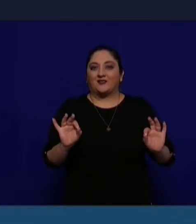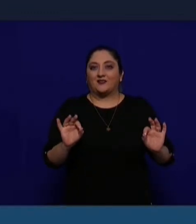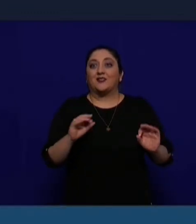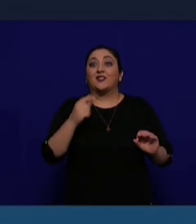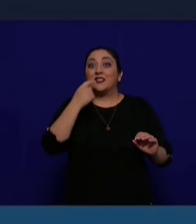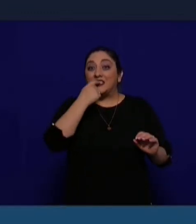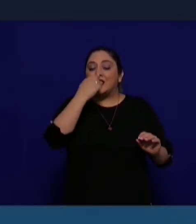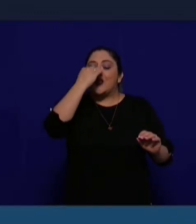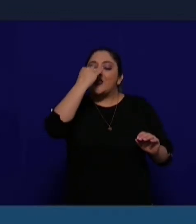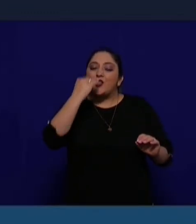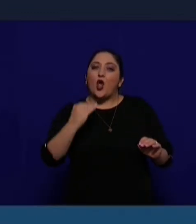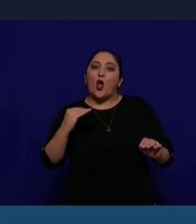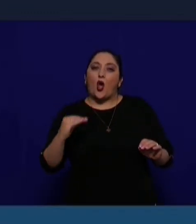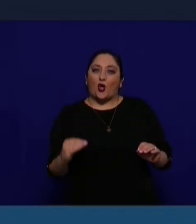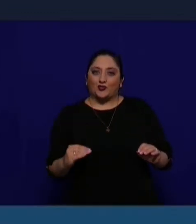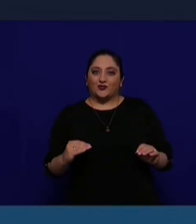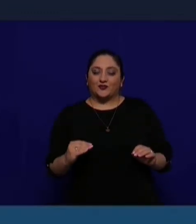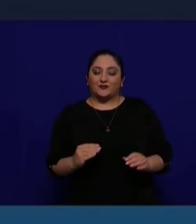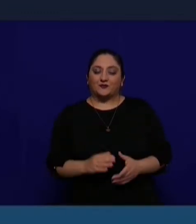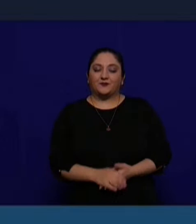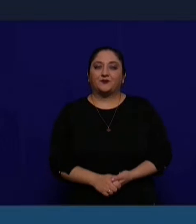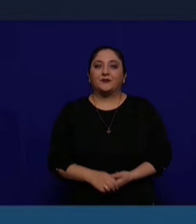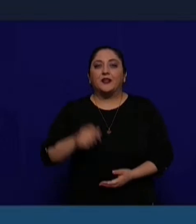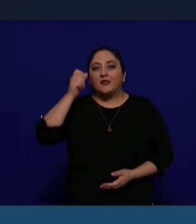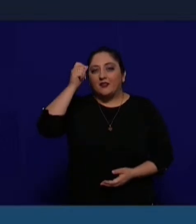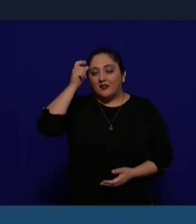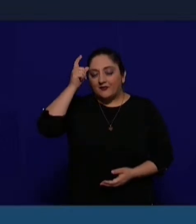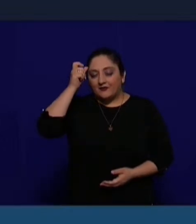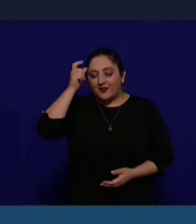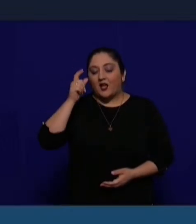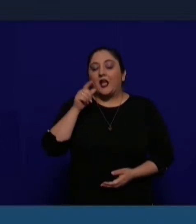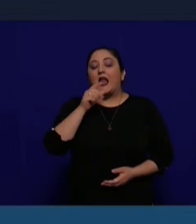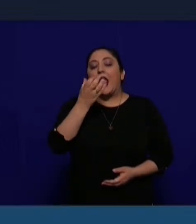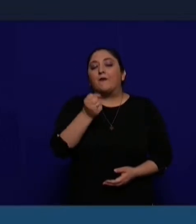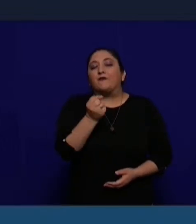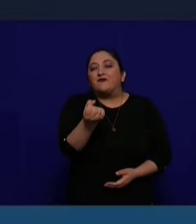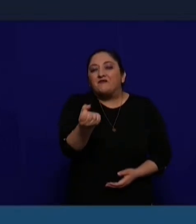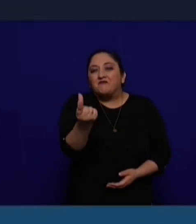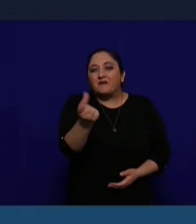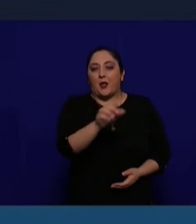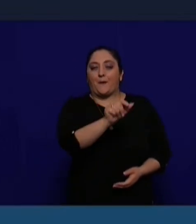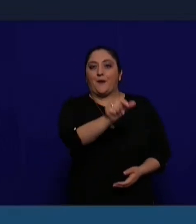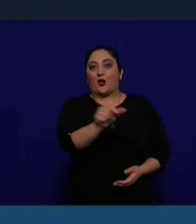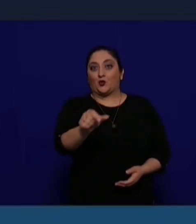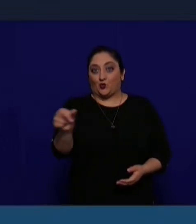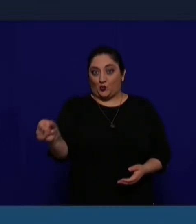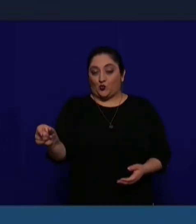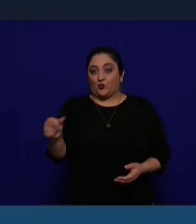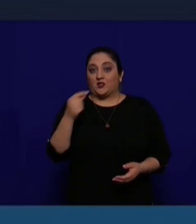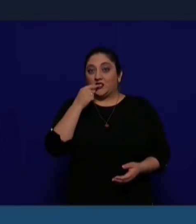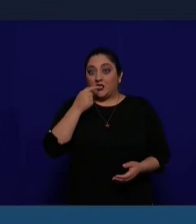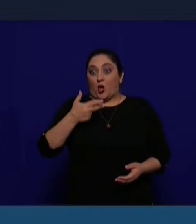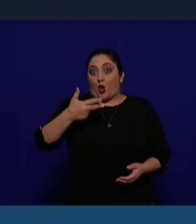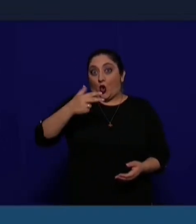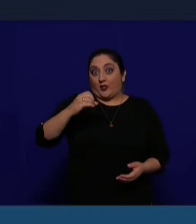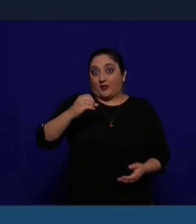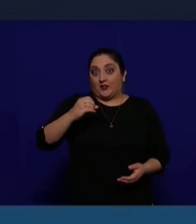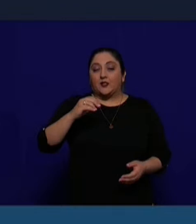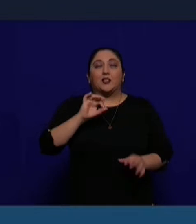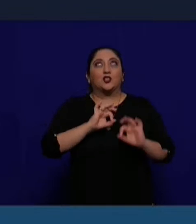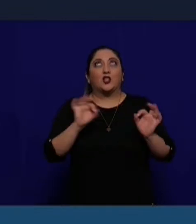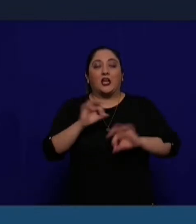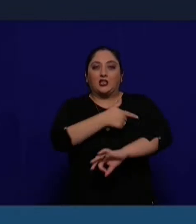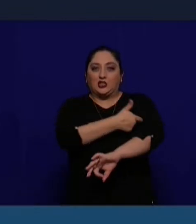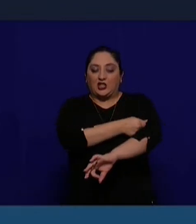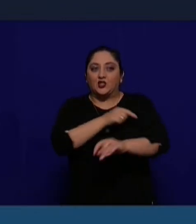qiegħed jonqos. Nfakkarkom li għad baqalna xi ftit persuni minn din il-grupp li seta ma tlaqqamx ukoll għalhekk